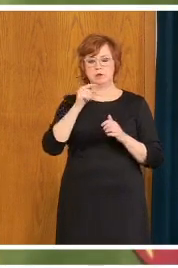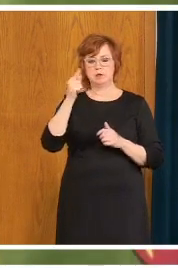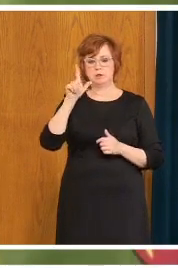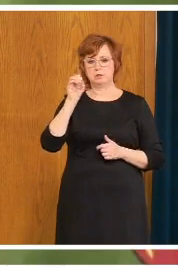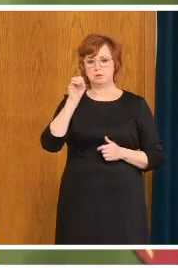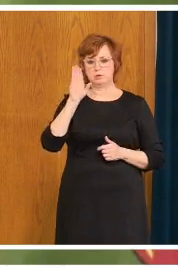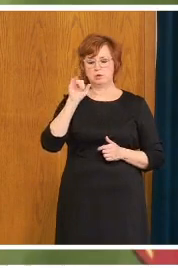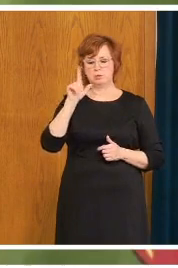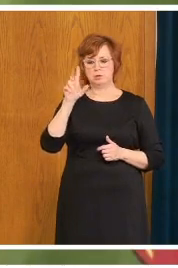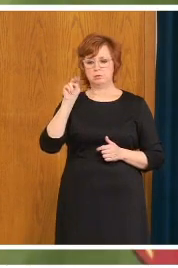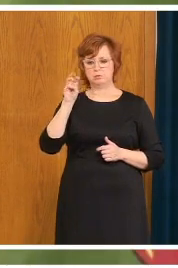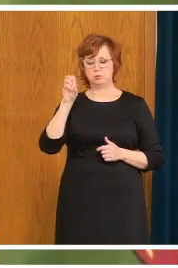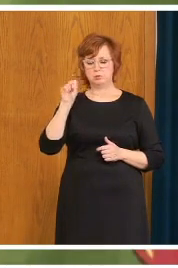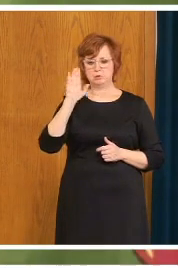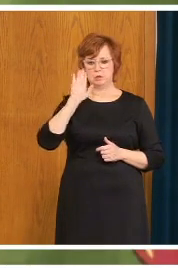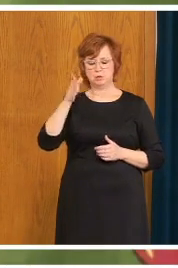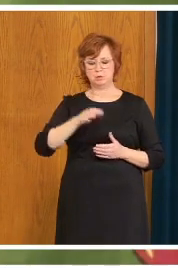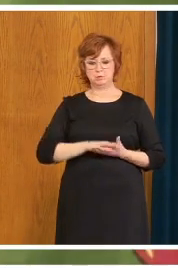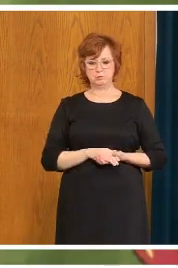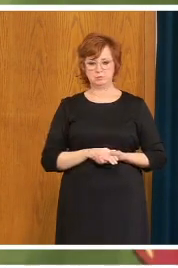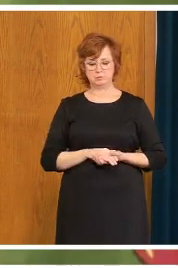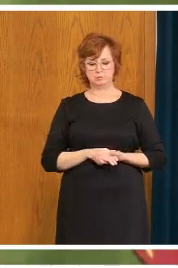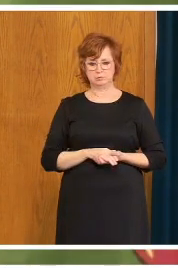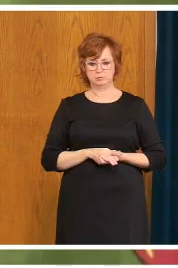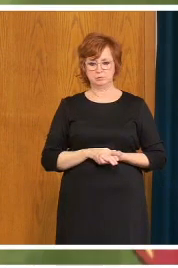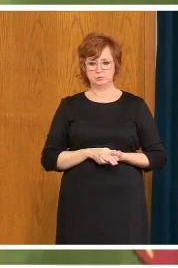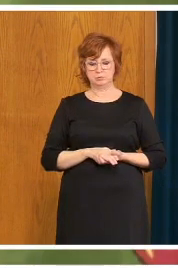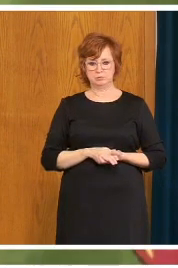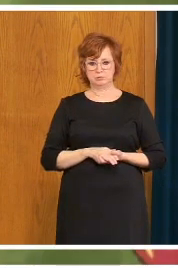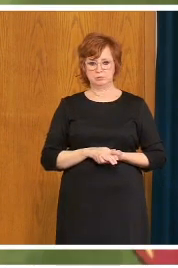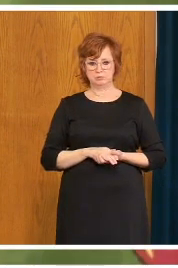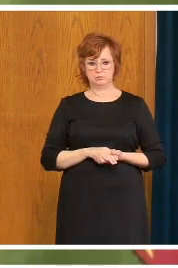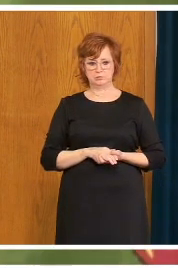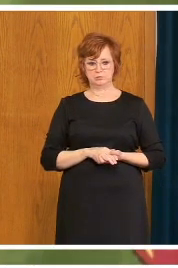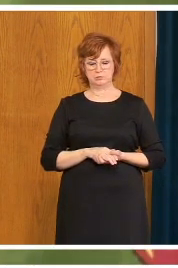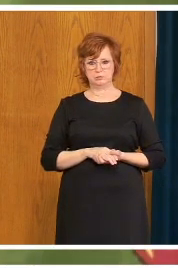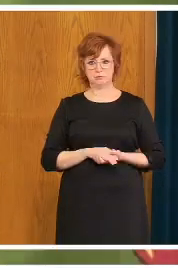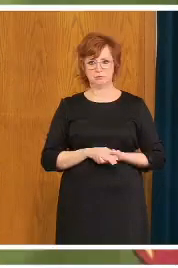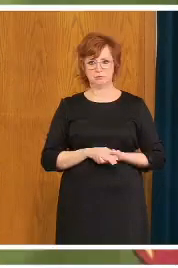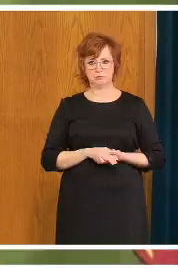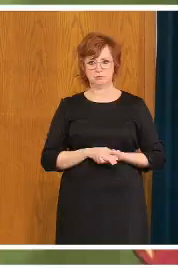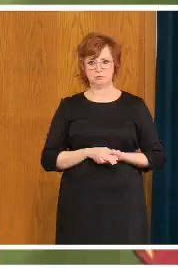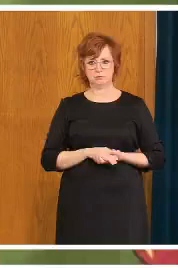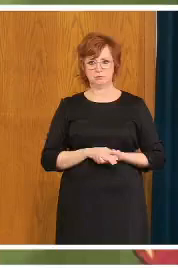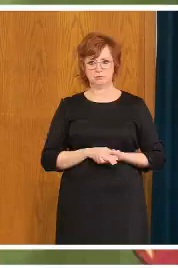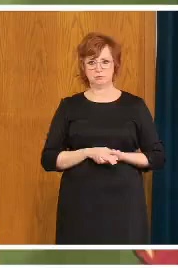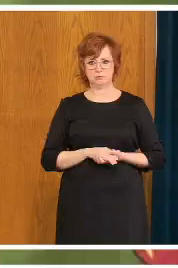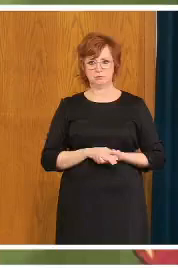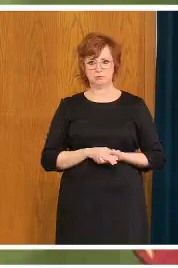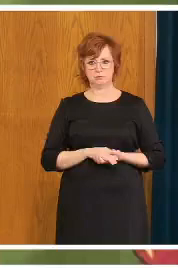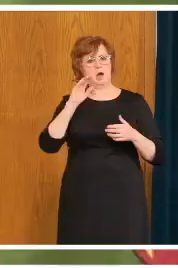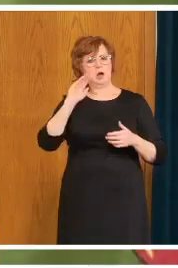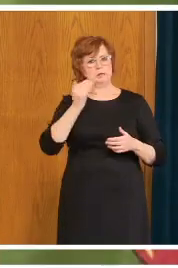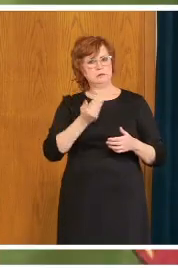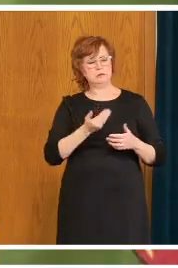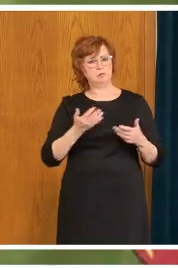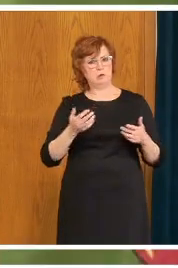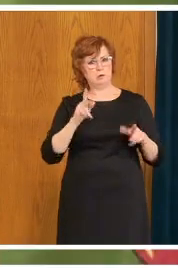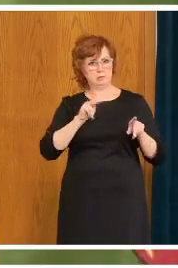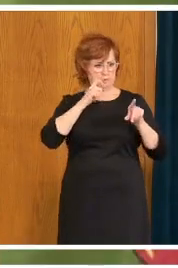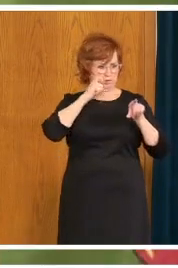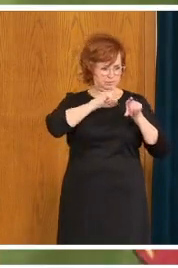Hi there. It seems that some are confused on what vaccine they are getting when they book appointments, and those with underlying conditions are hesitant